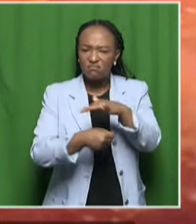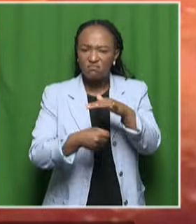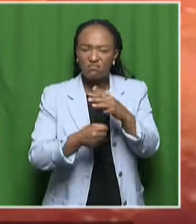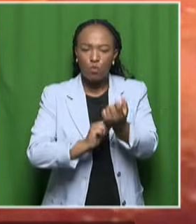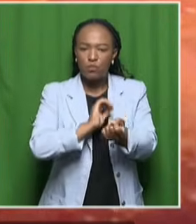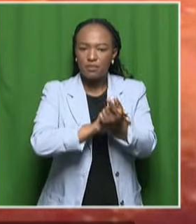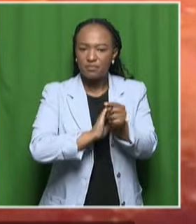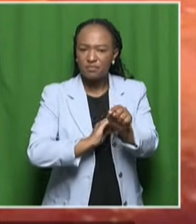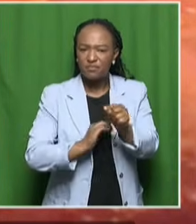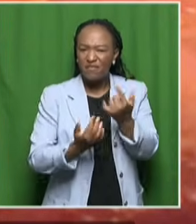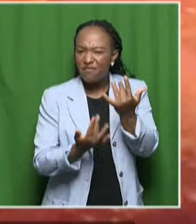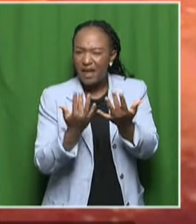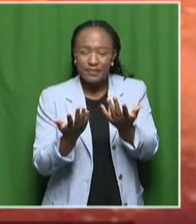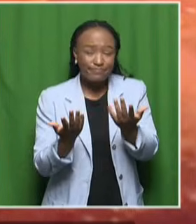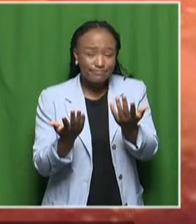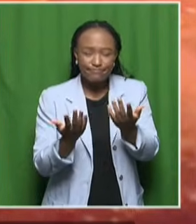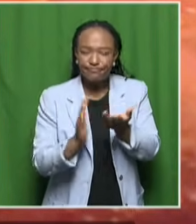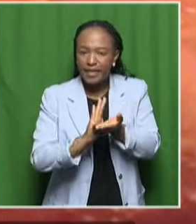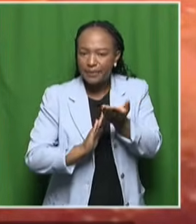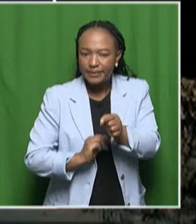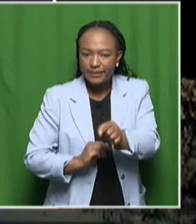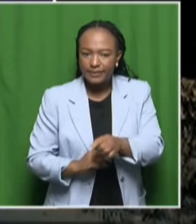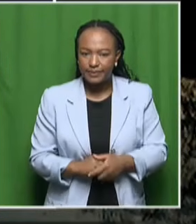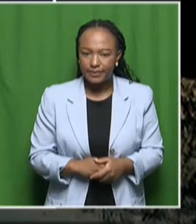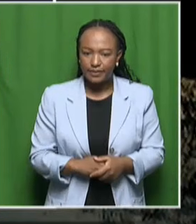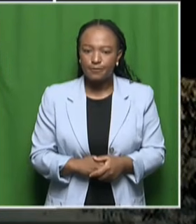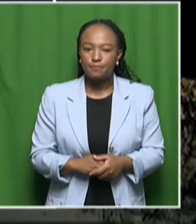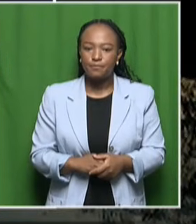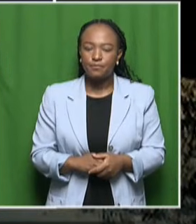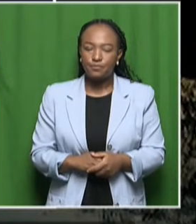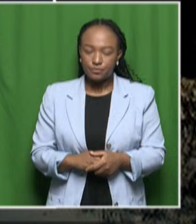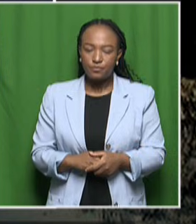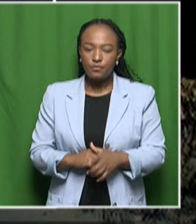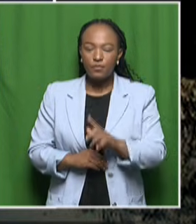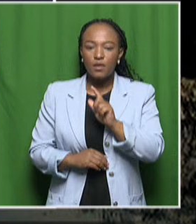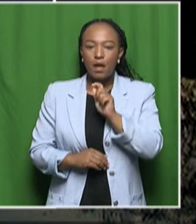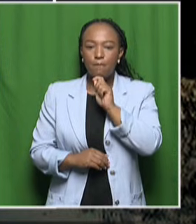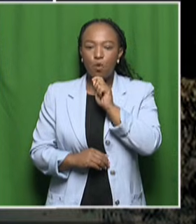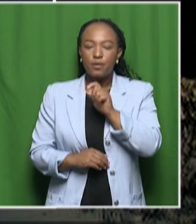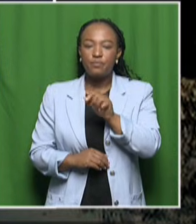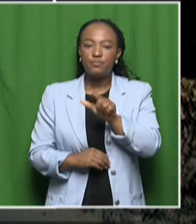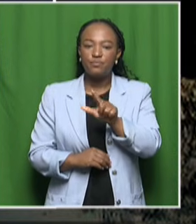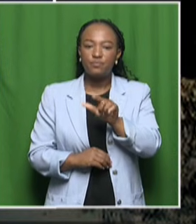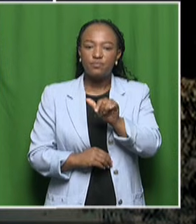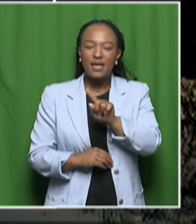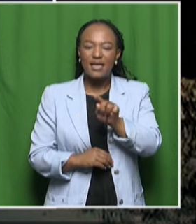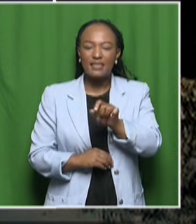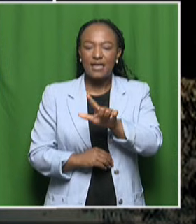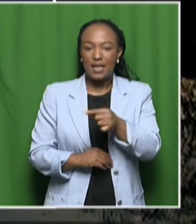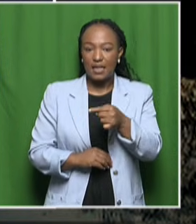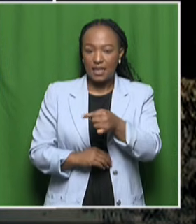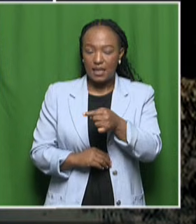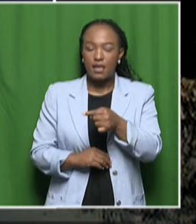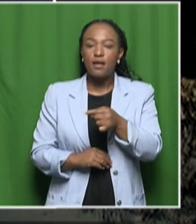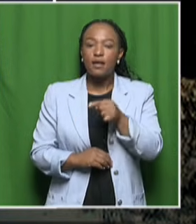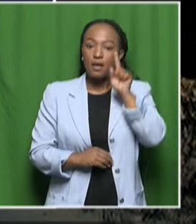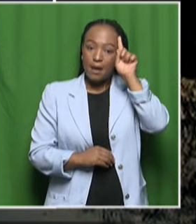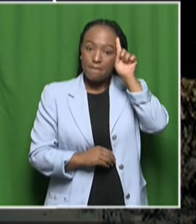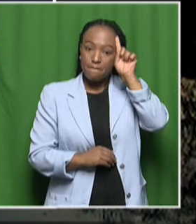to the fires? Good morning, Liz. Oh, yeah, no, definitely. It's been a very trying time in the Nelson Mandela